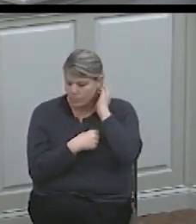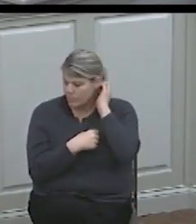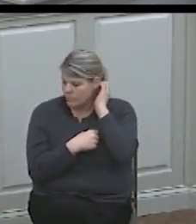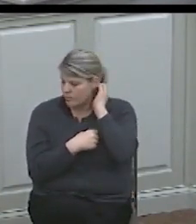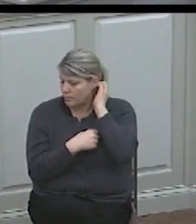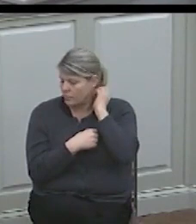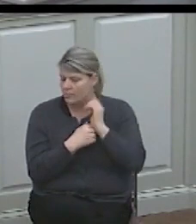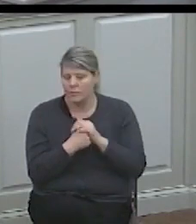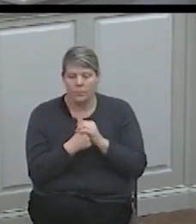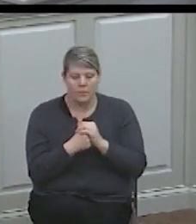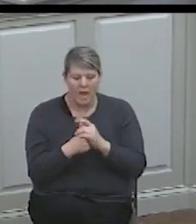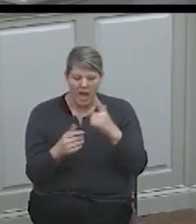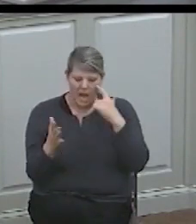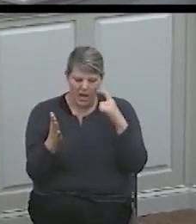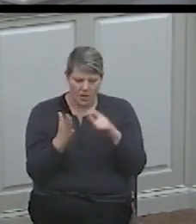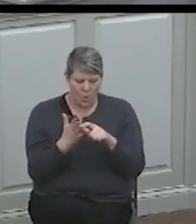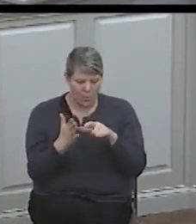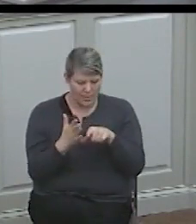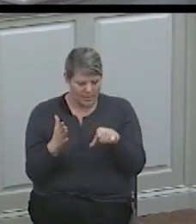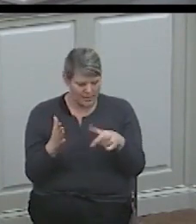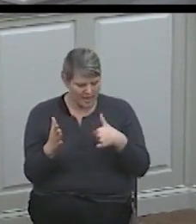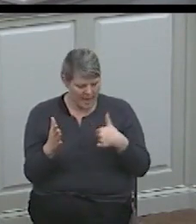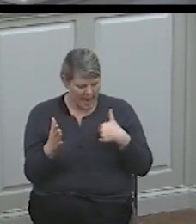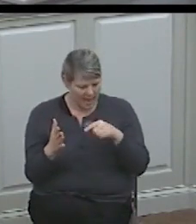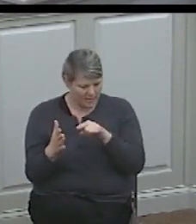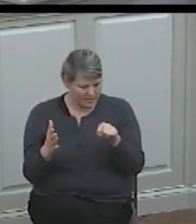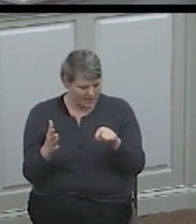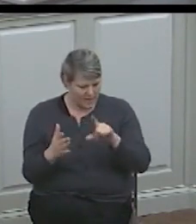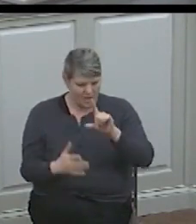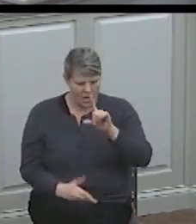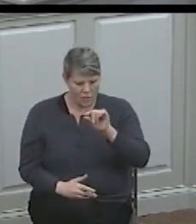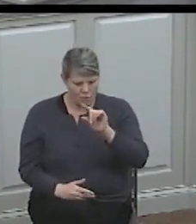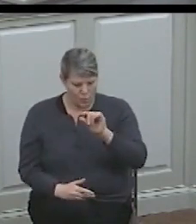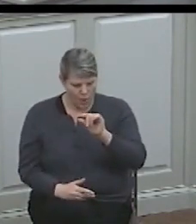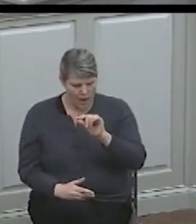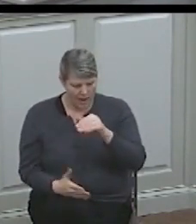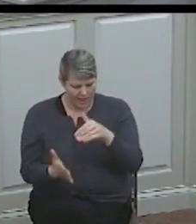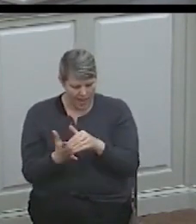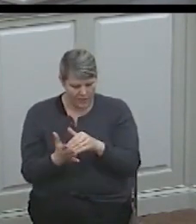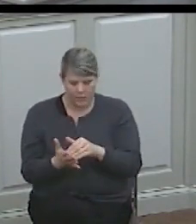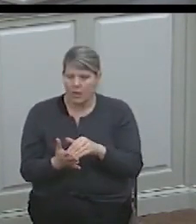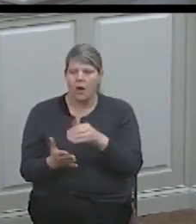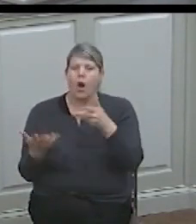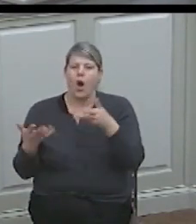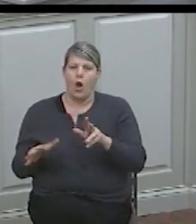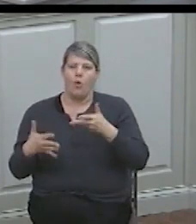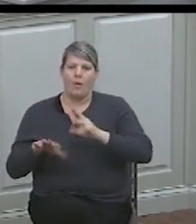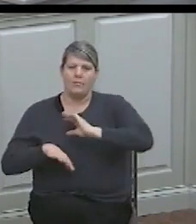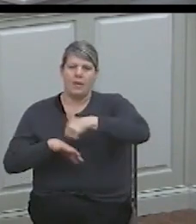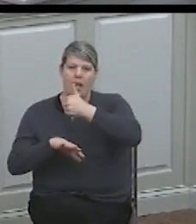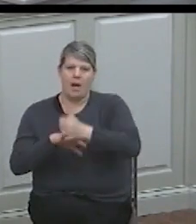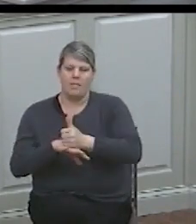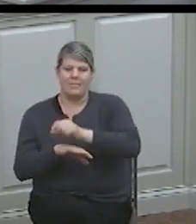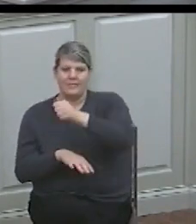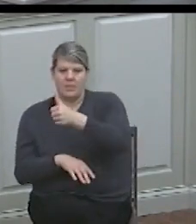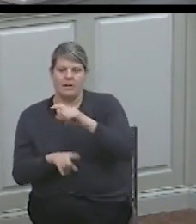I see on here we've got an underlined 20. Yes, it was already 10,000. We've increased it 10,000 to 20. I got it.